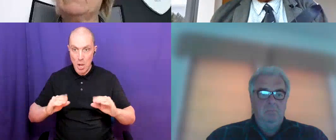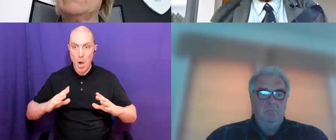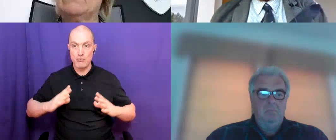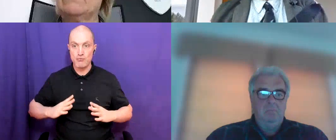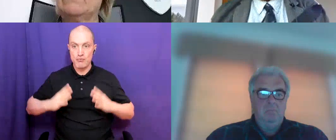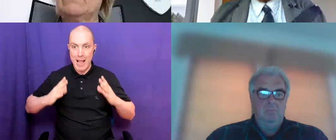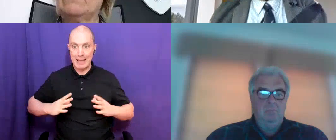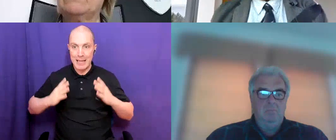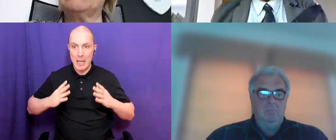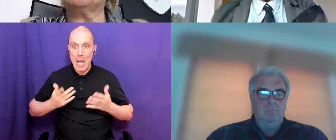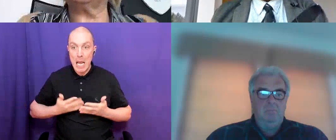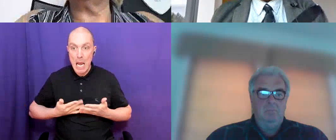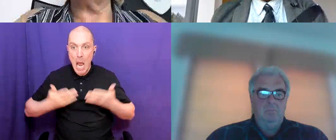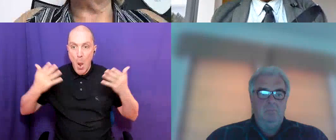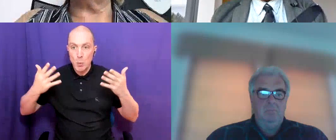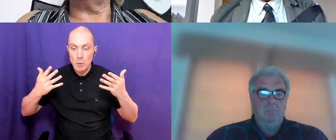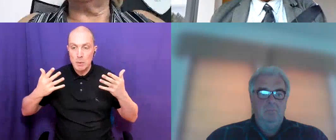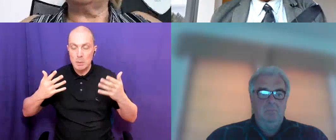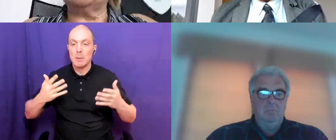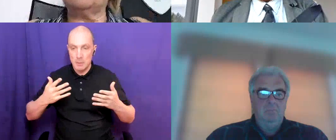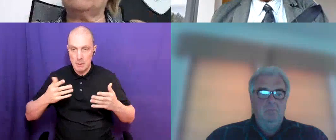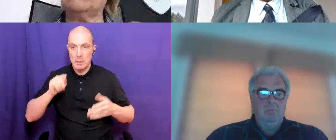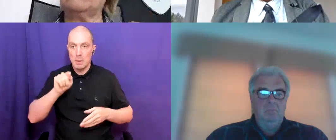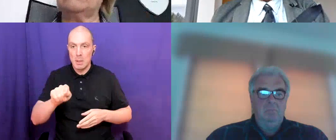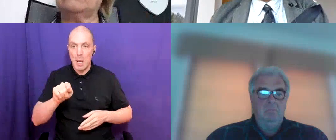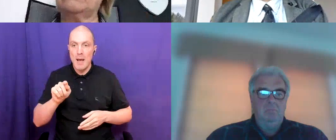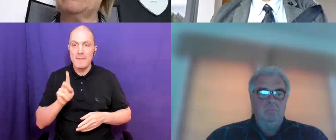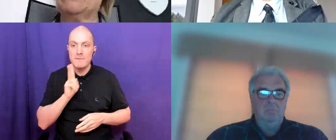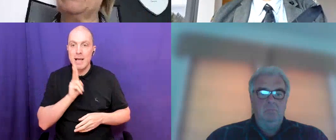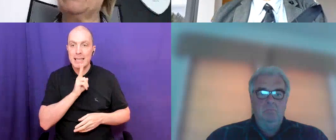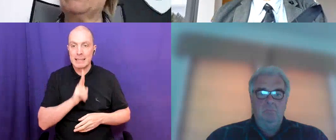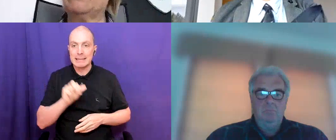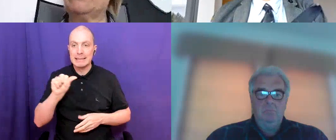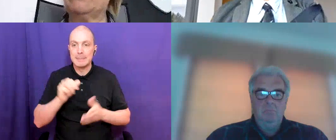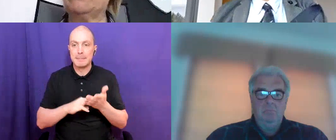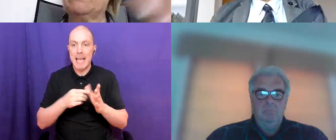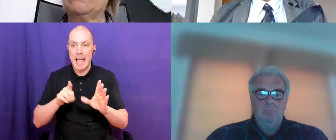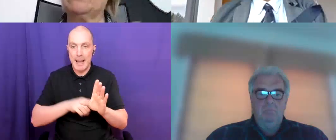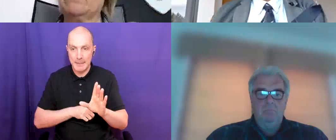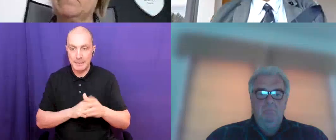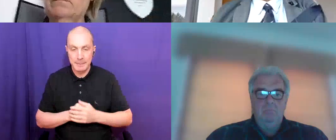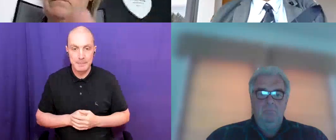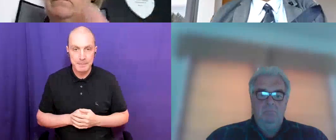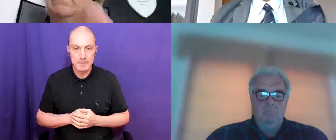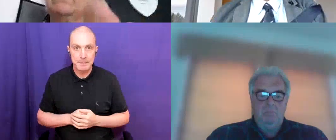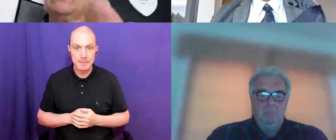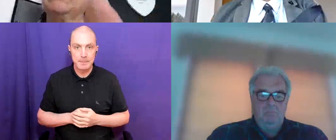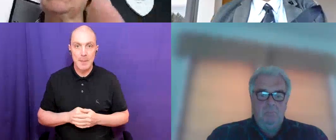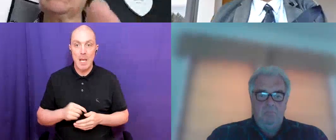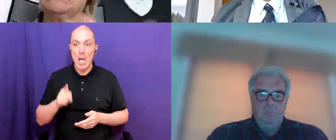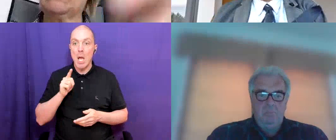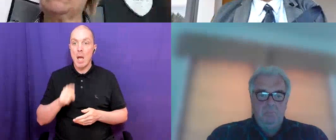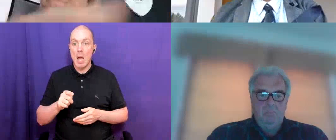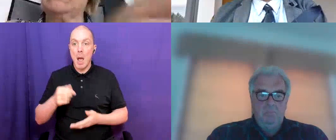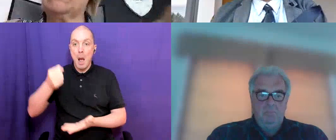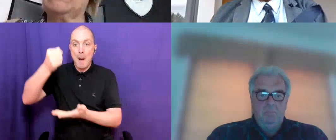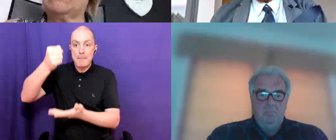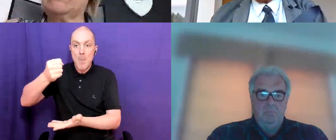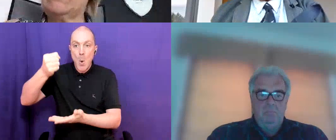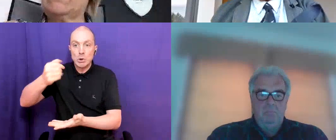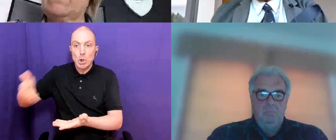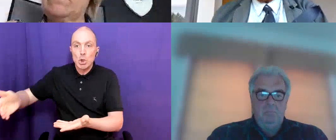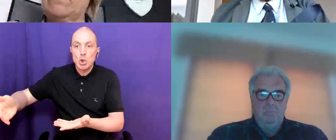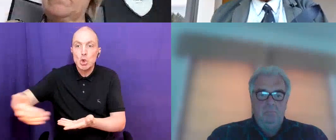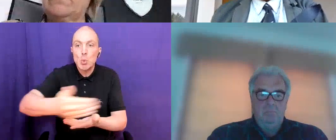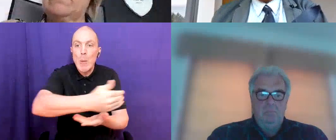the count on Friday the 6th of May. In relation to postal vote sweeps, arrangements are in place to ensure that